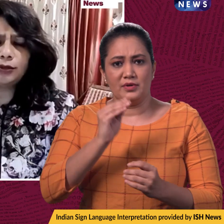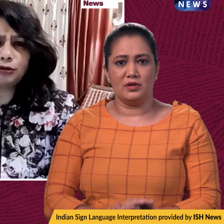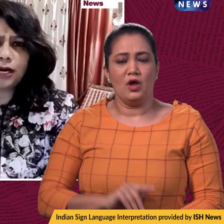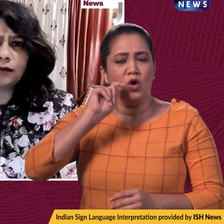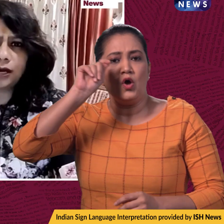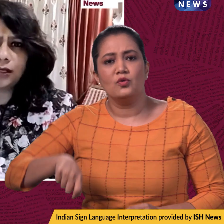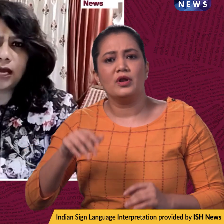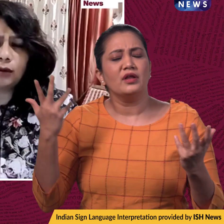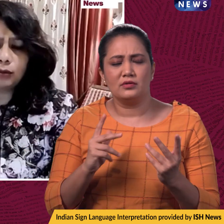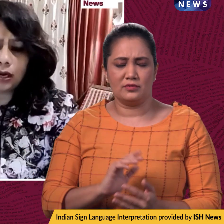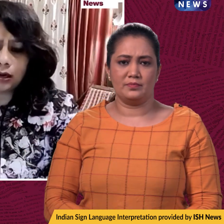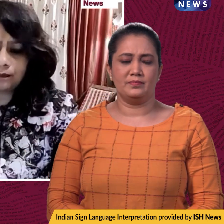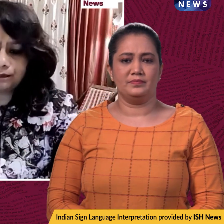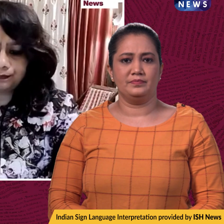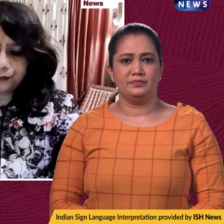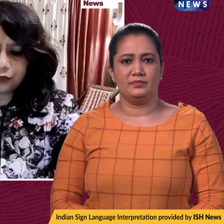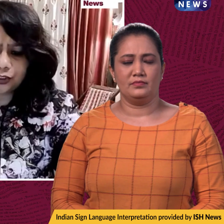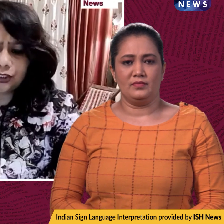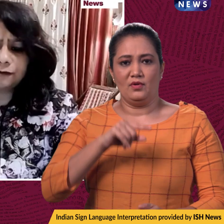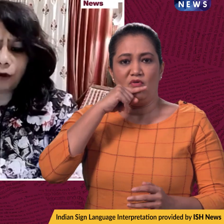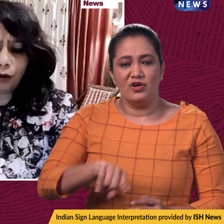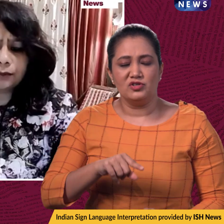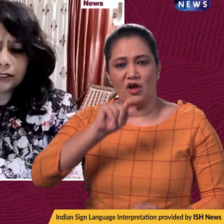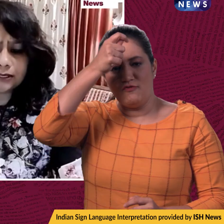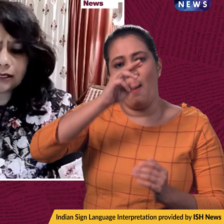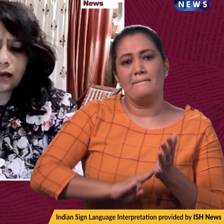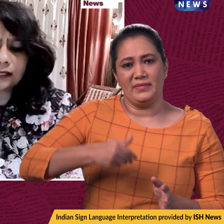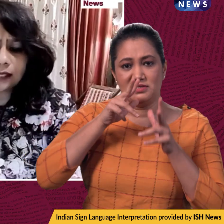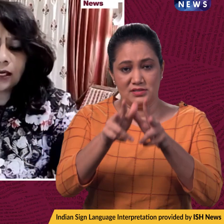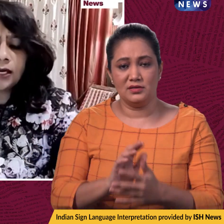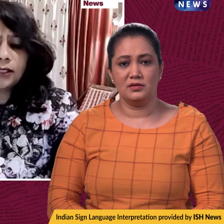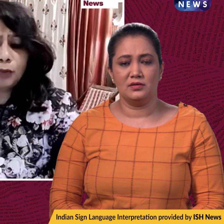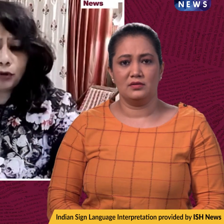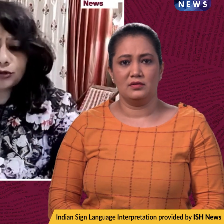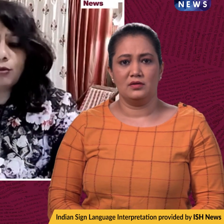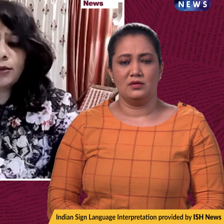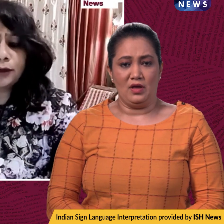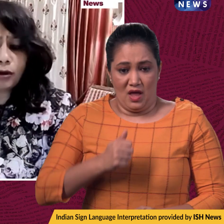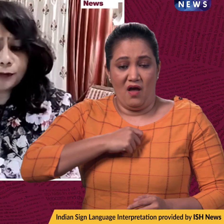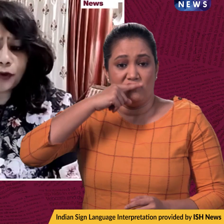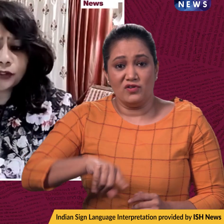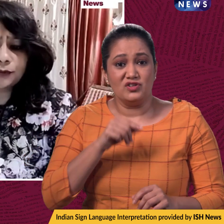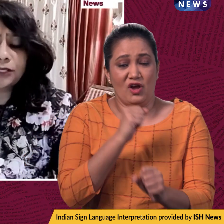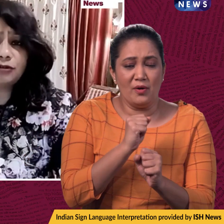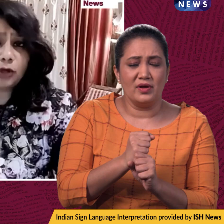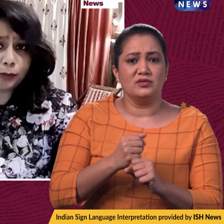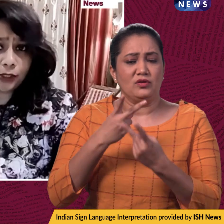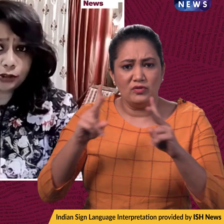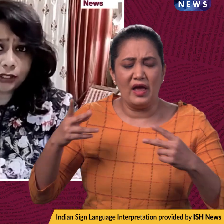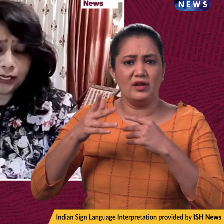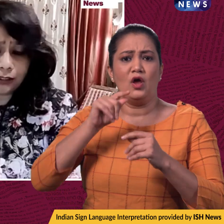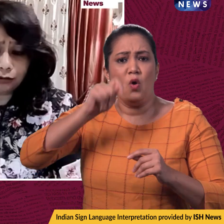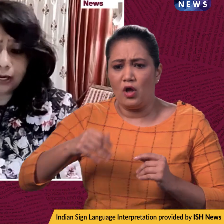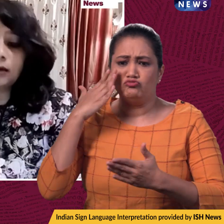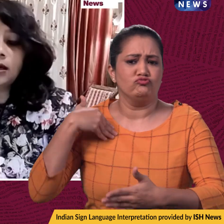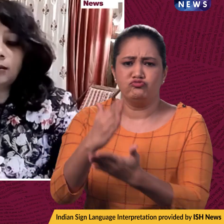on Ukraine right now. Russian Foreign Minister has said that Moscow will not pause its military